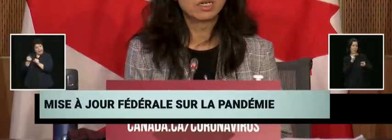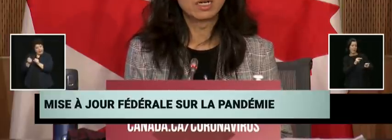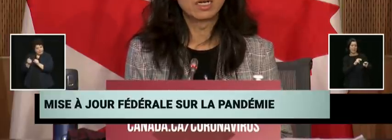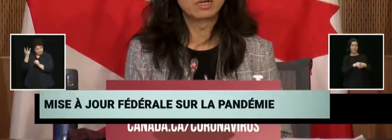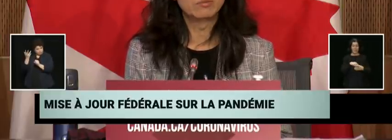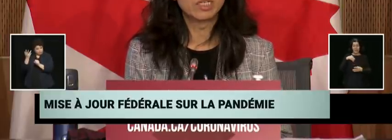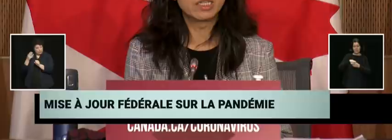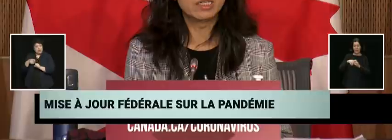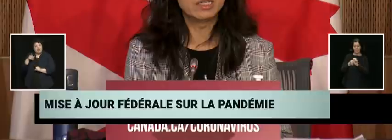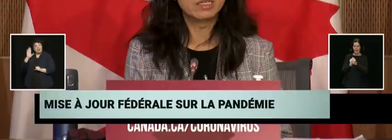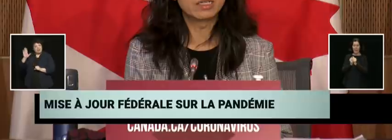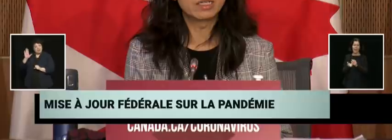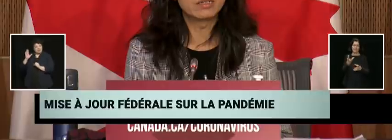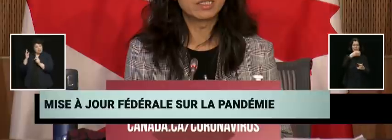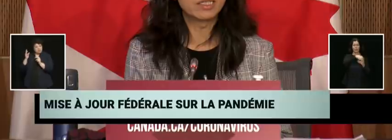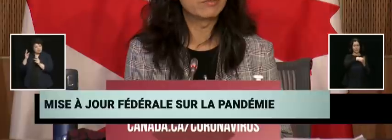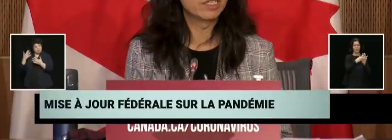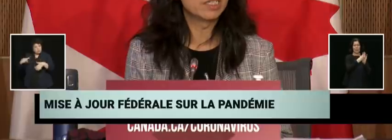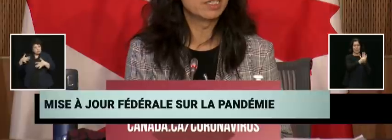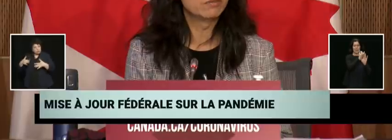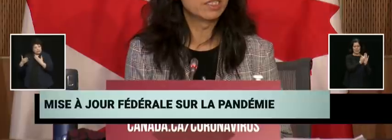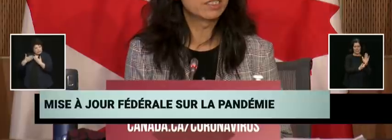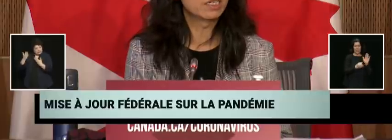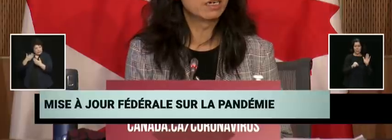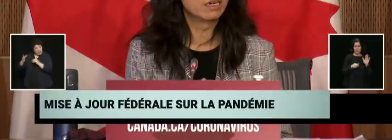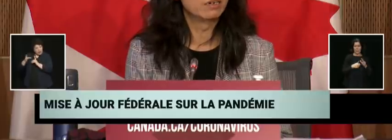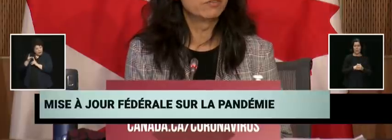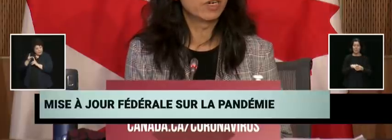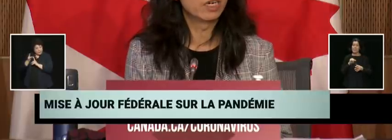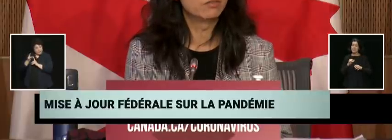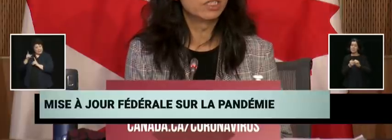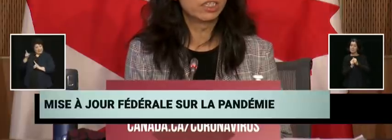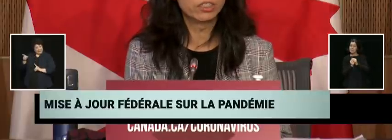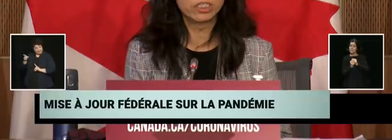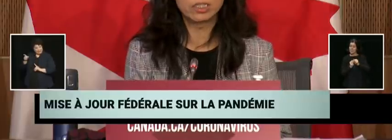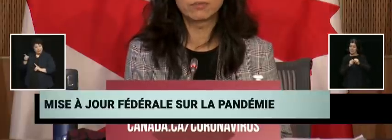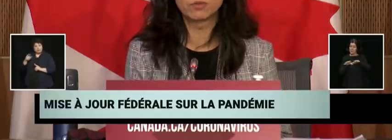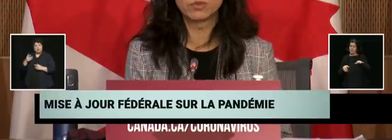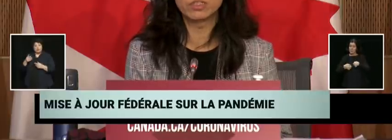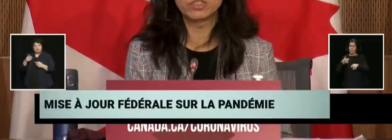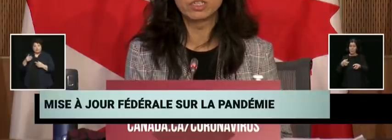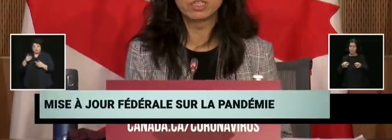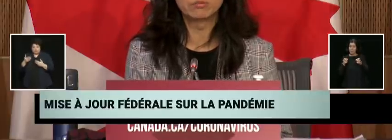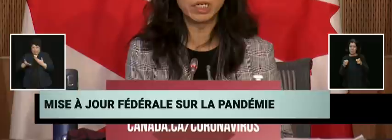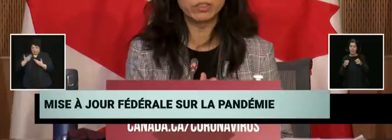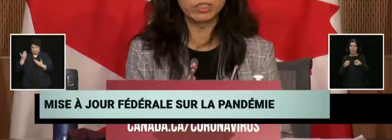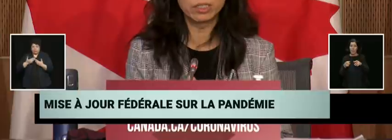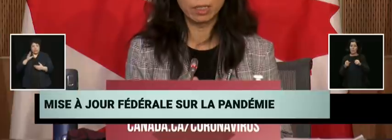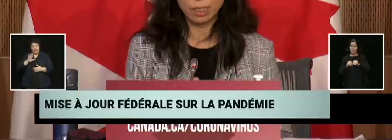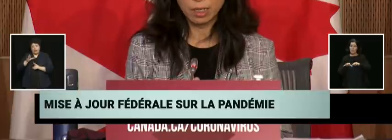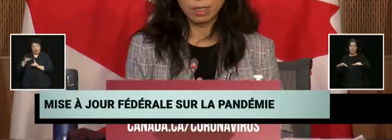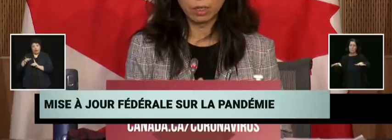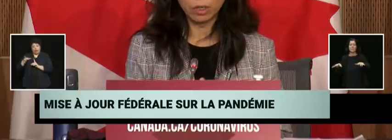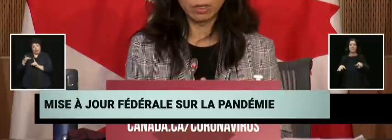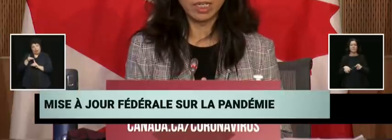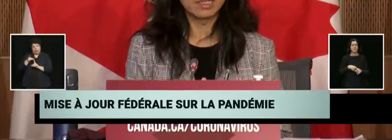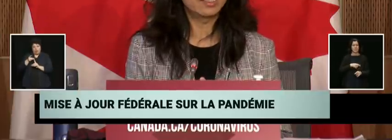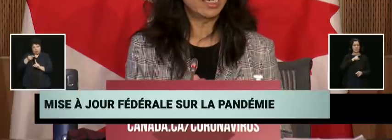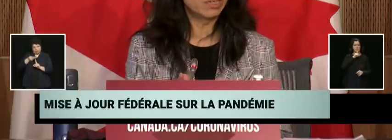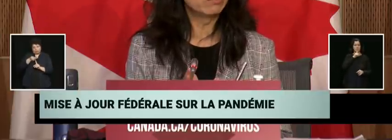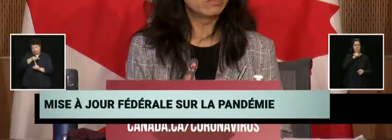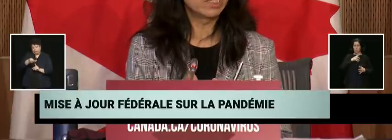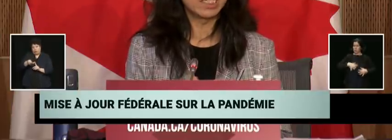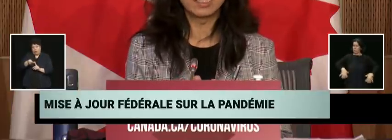transmissible, there is definitely a risk of resurgence, for which the measures, although